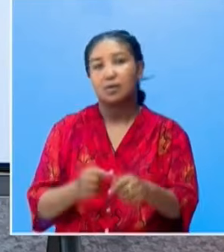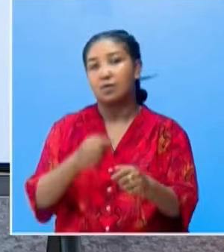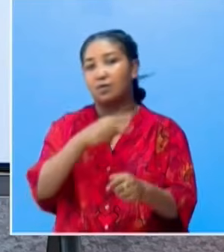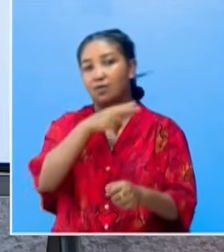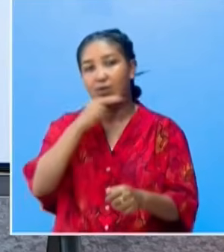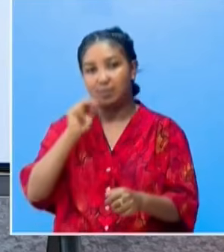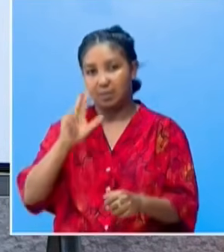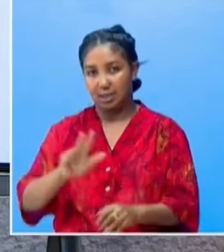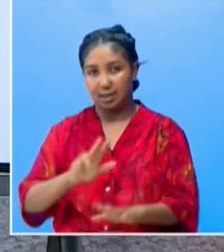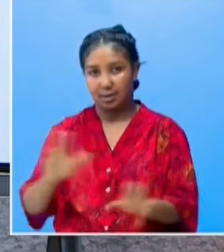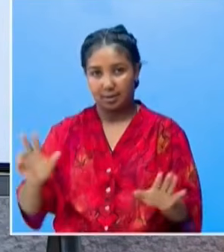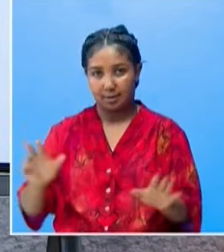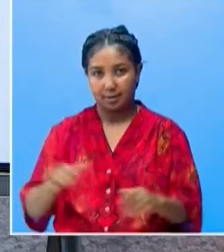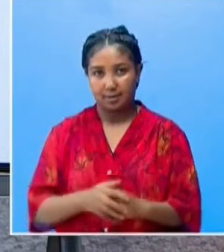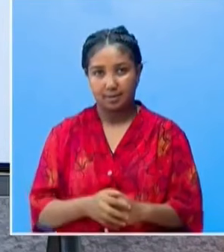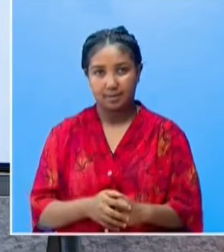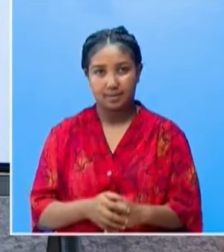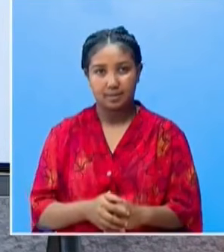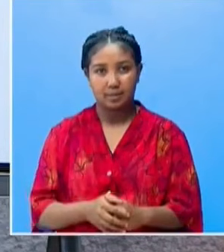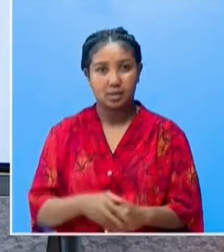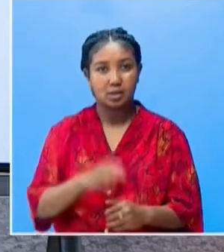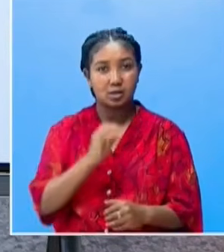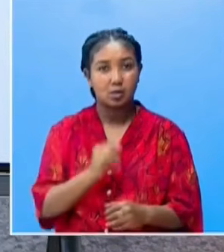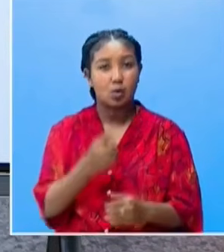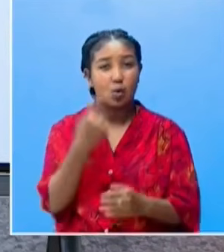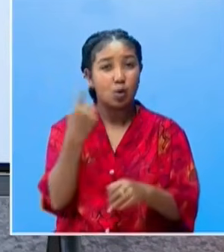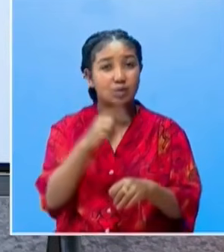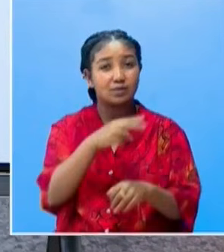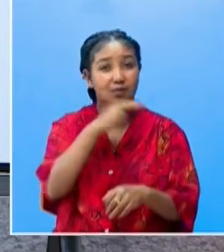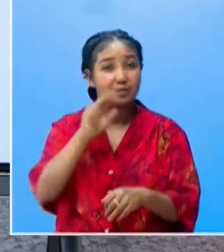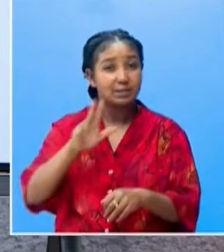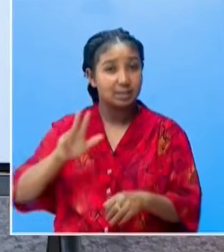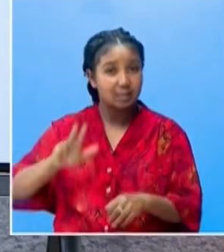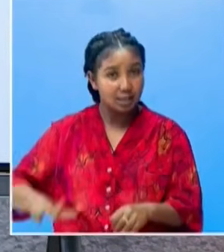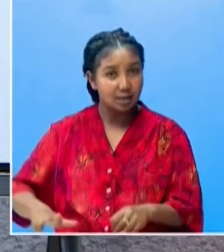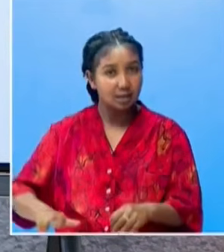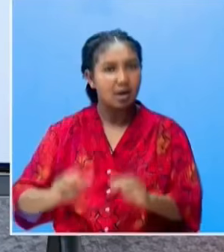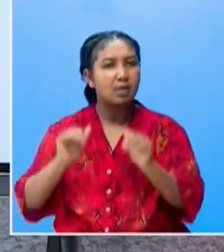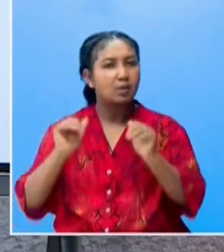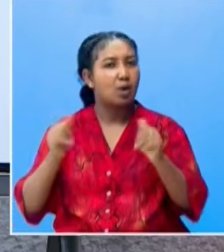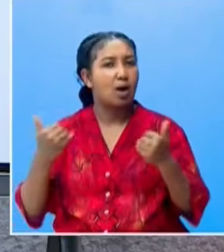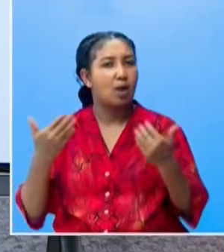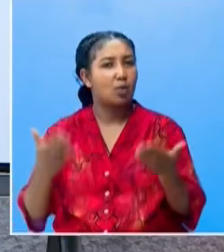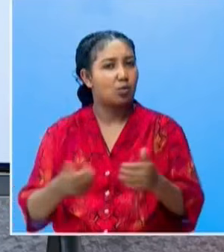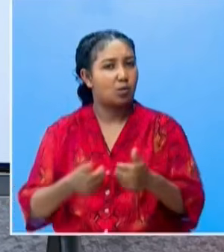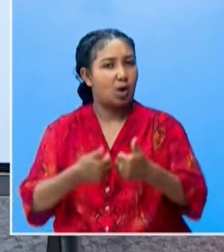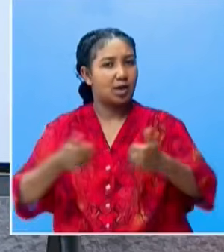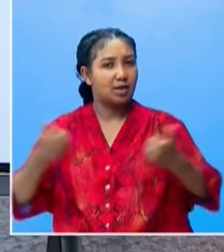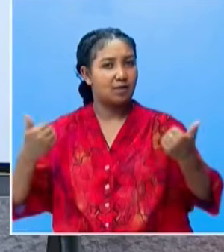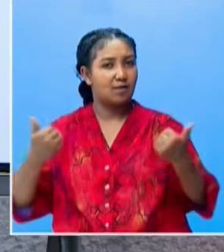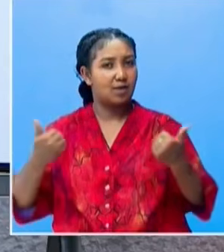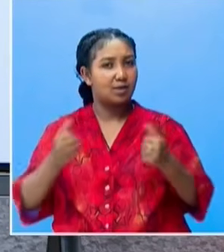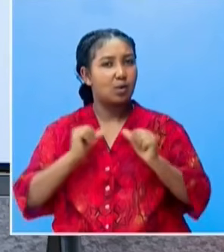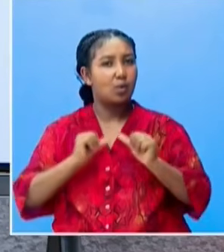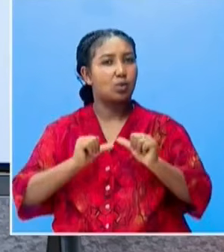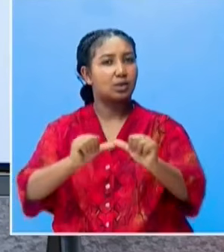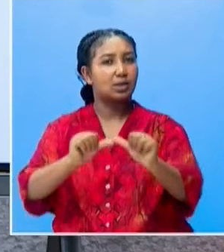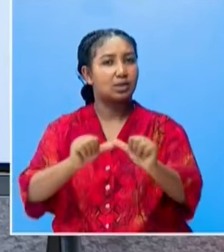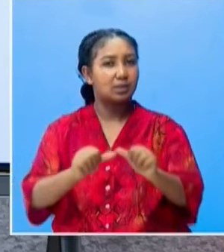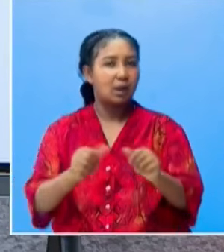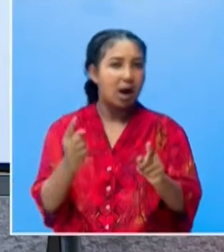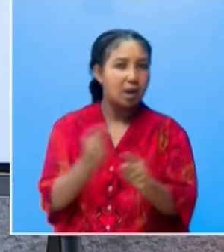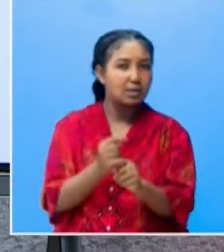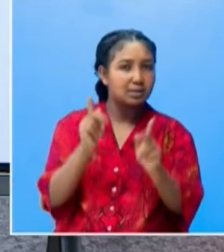3. If it is always verb 3, then how could you identify the continuous action,